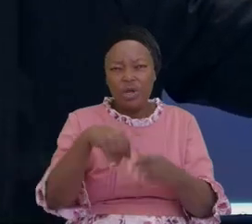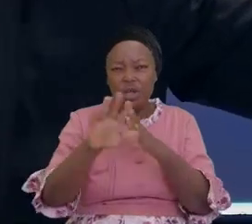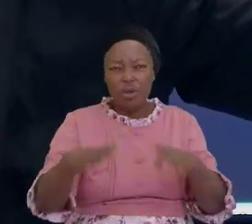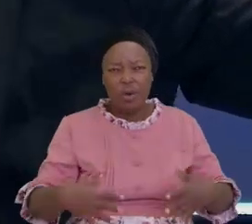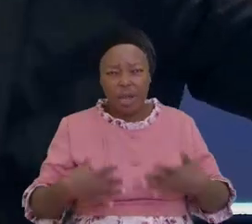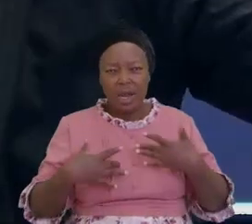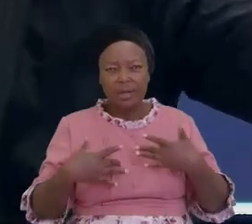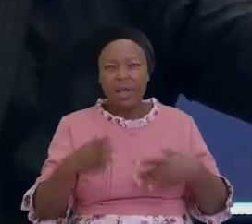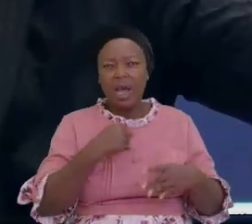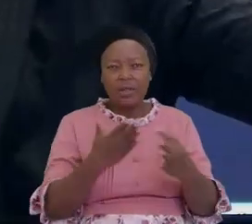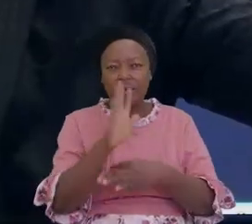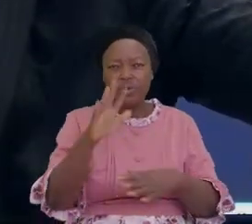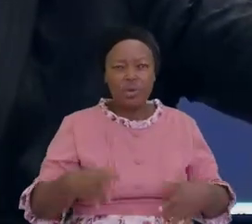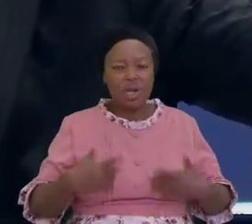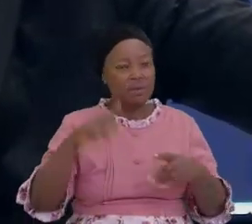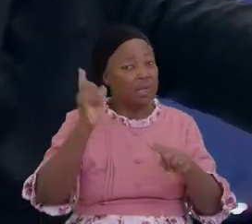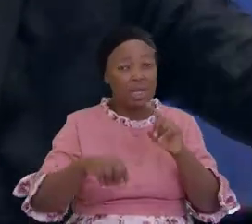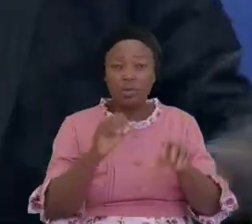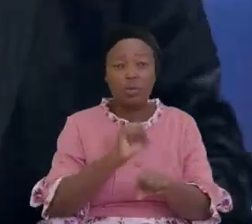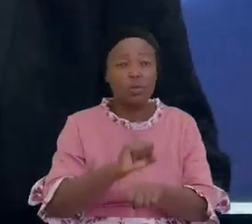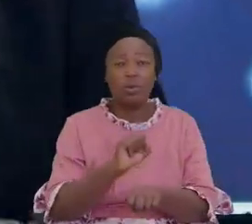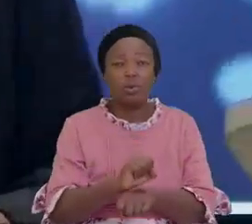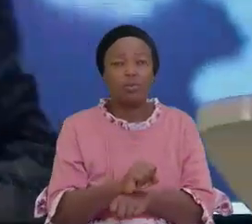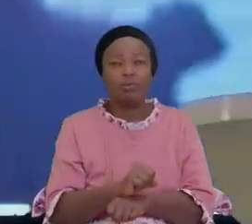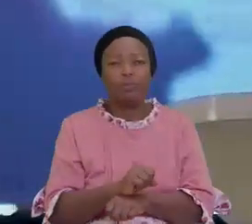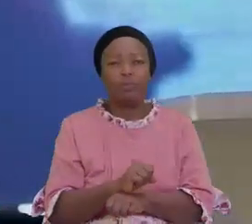and through your life cannot work.